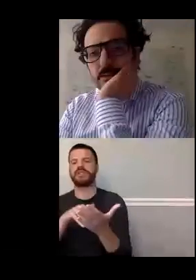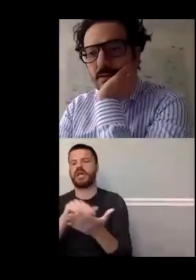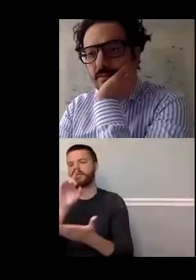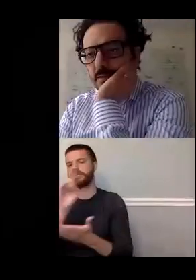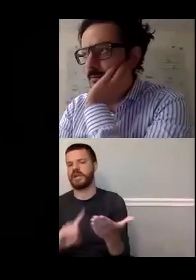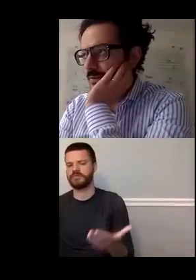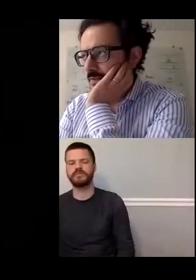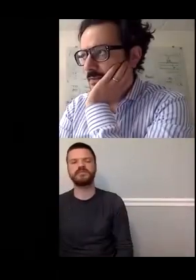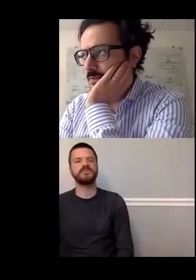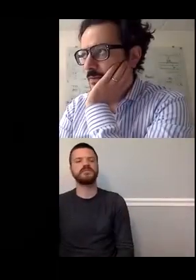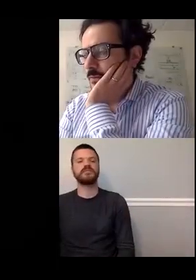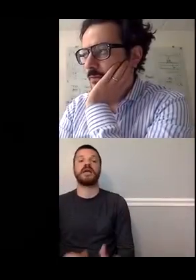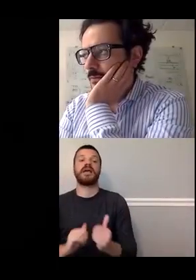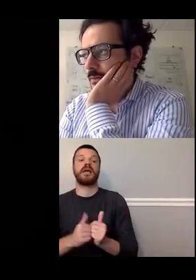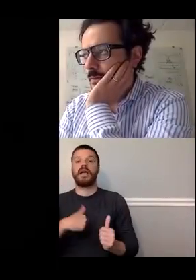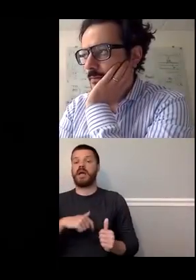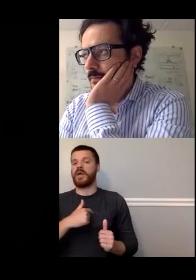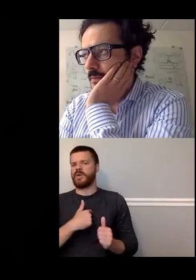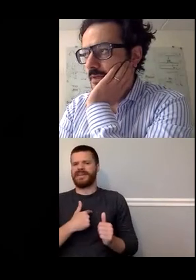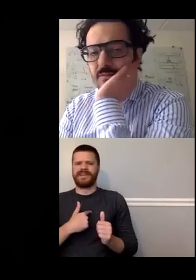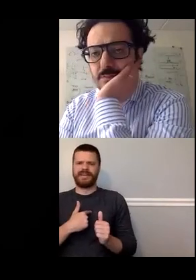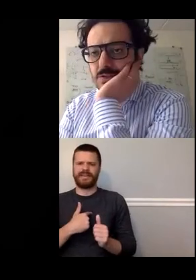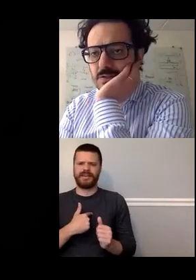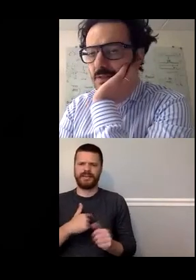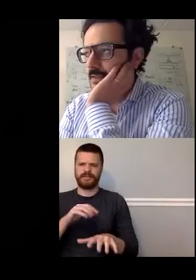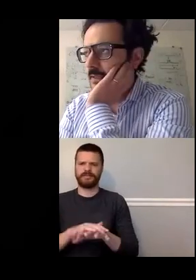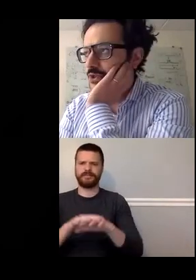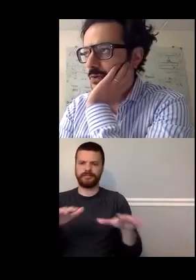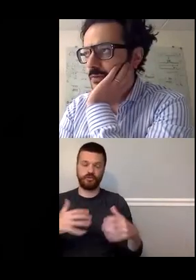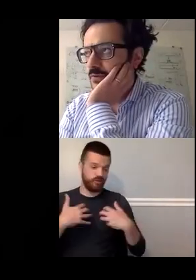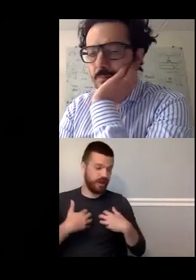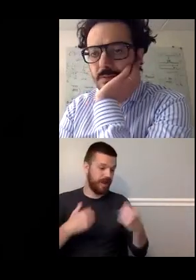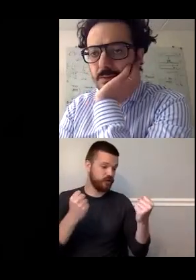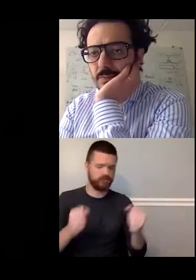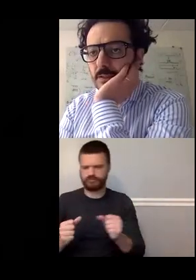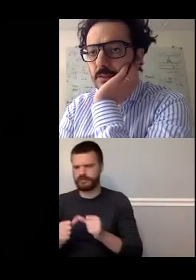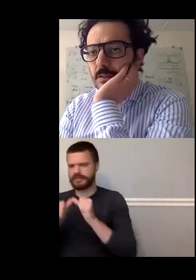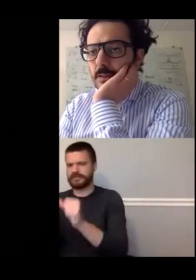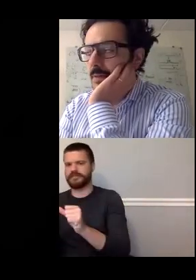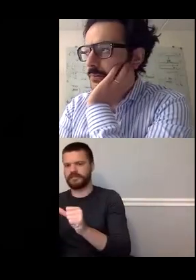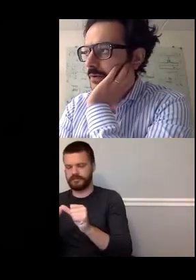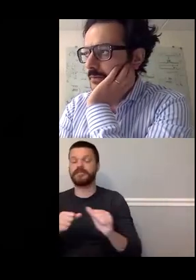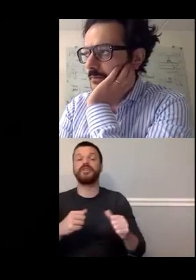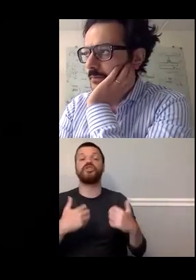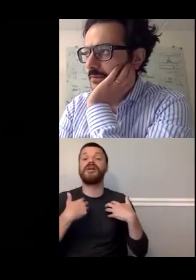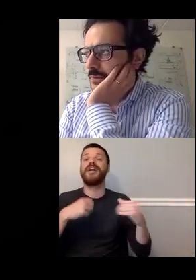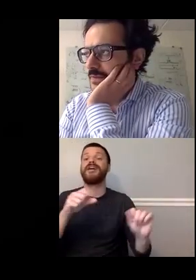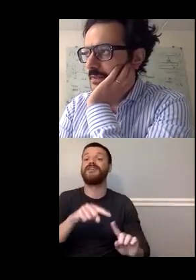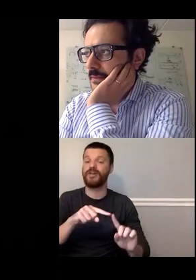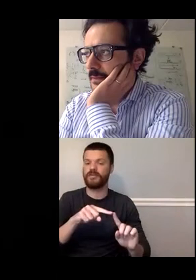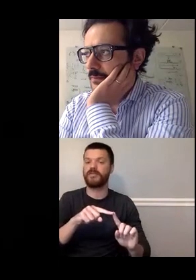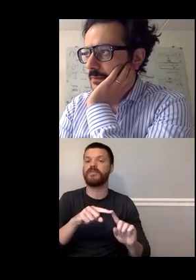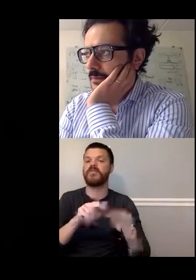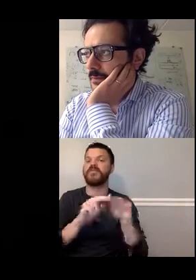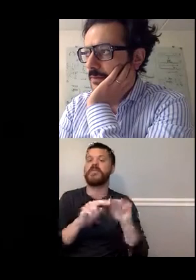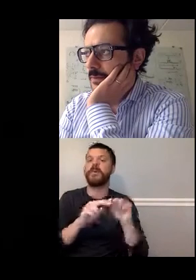defined recovery and persistence. So the recovered patients basically showed a drop in their pain by more than 30%